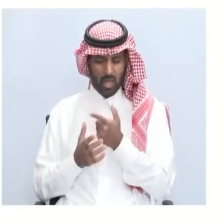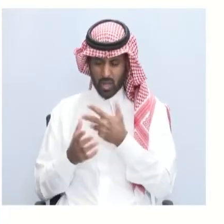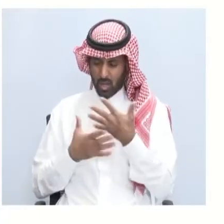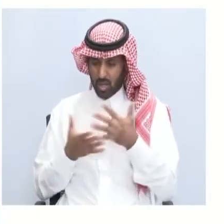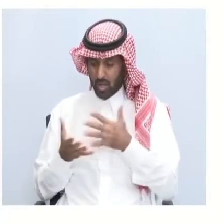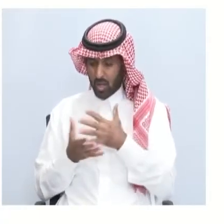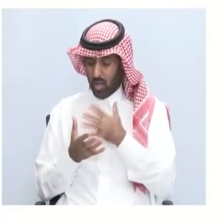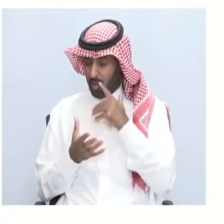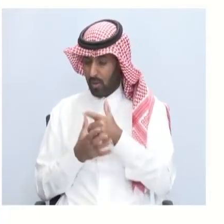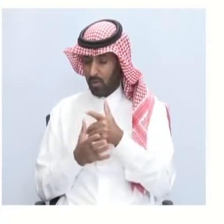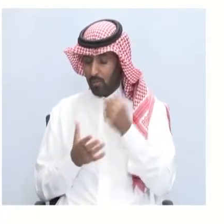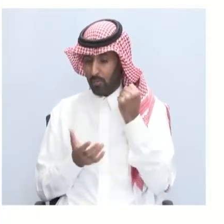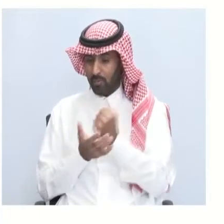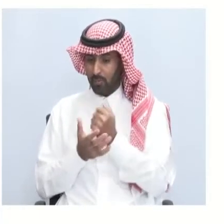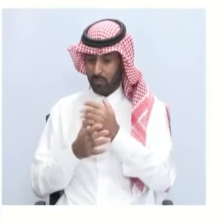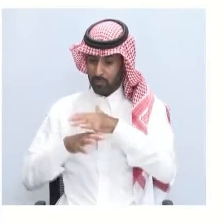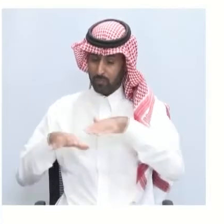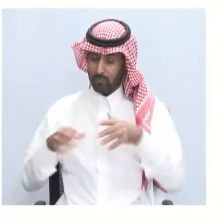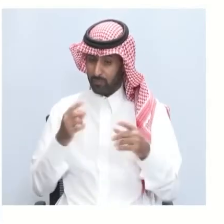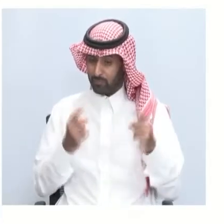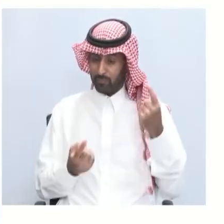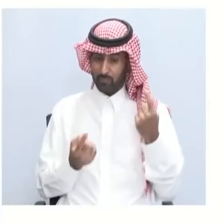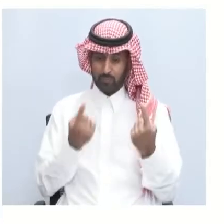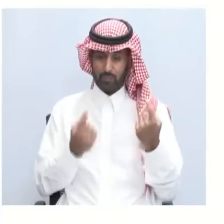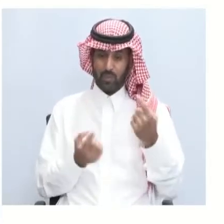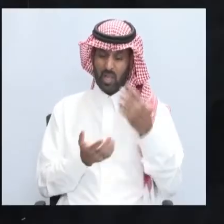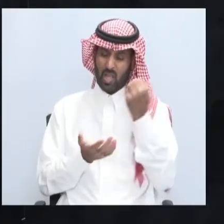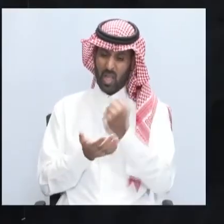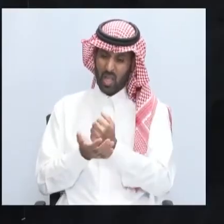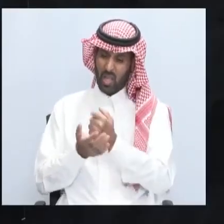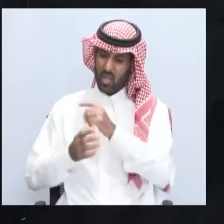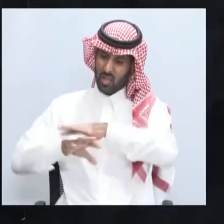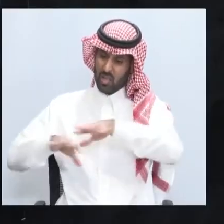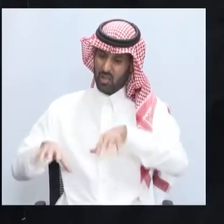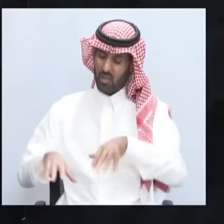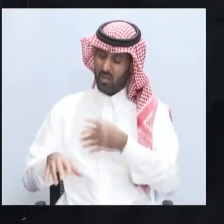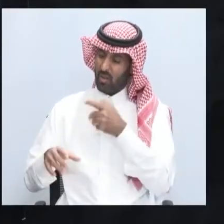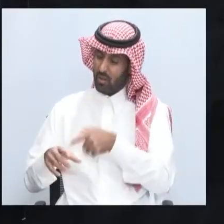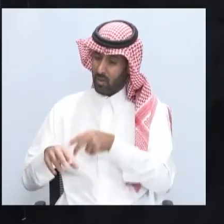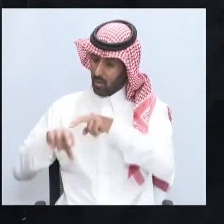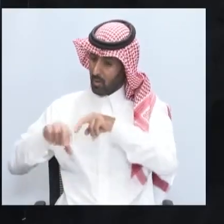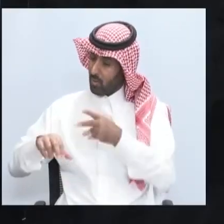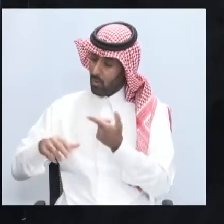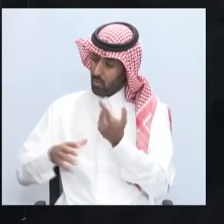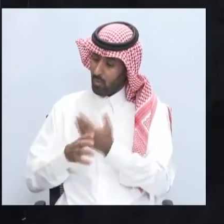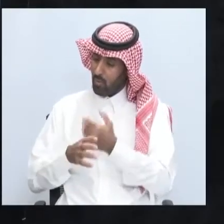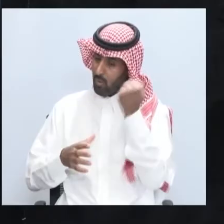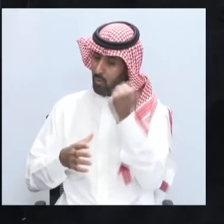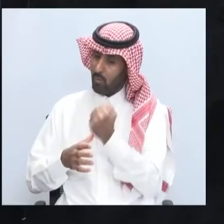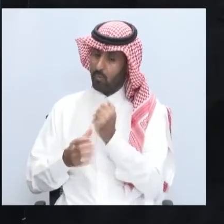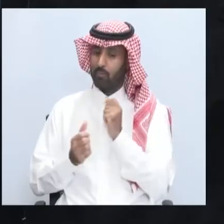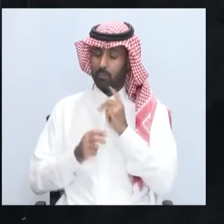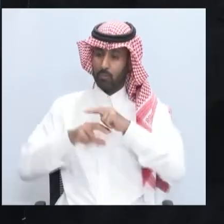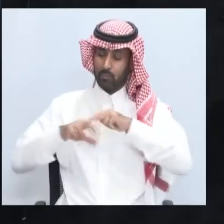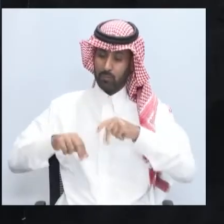cases of jogger killed in a park. So this is the whole theme of this a TV series. They some detectives,